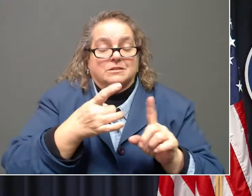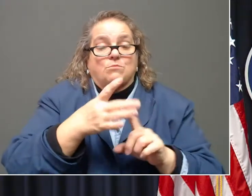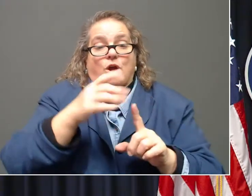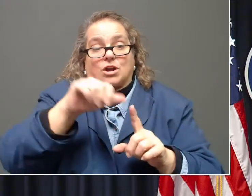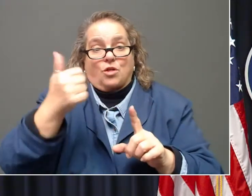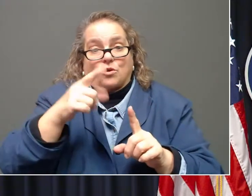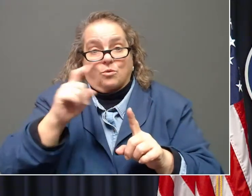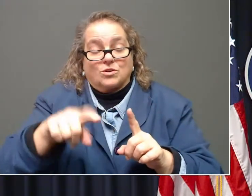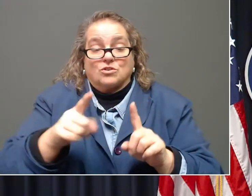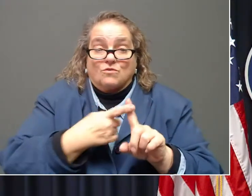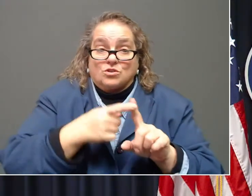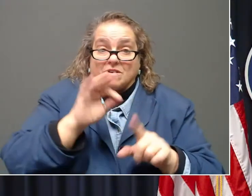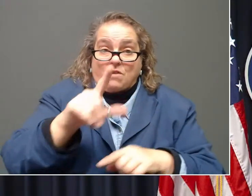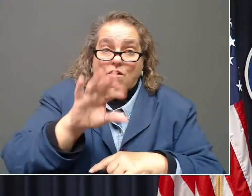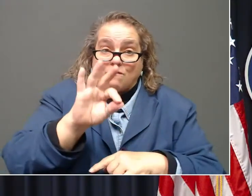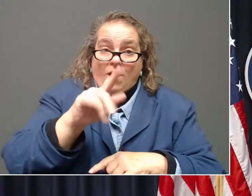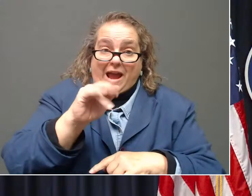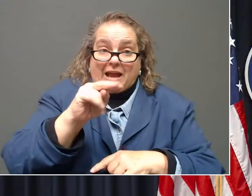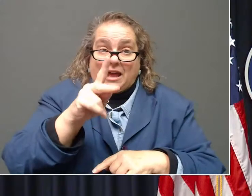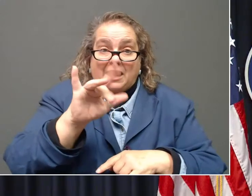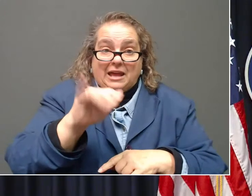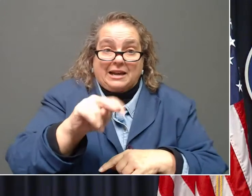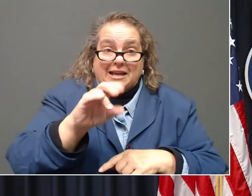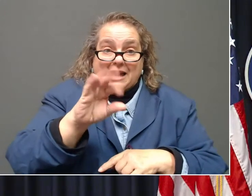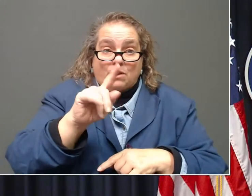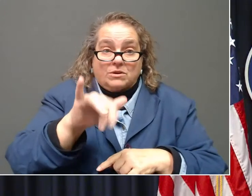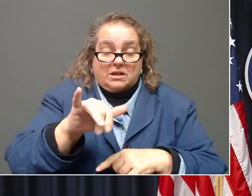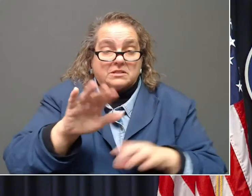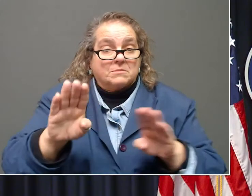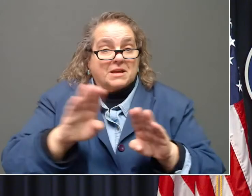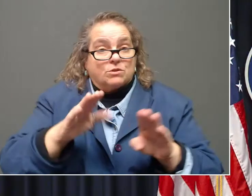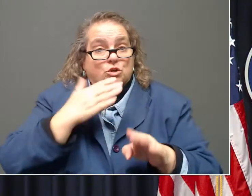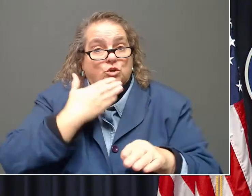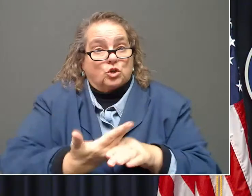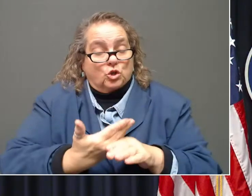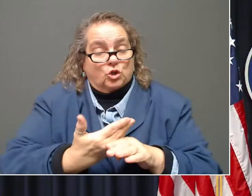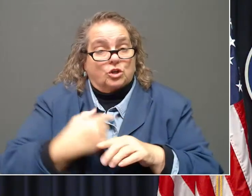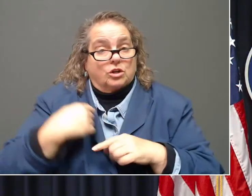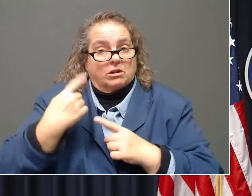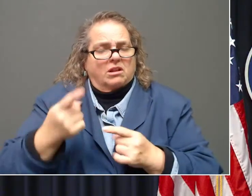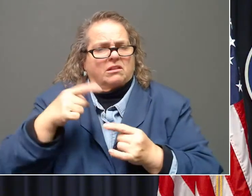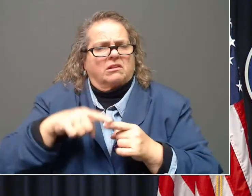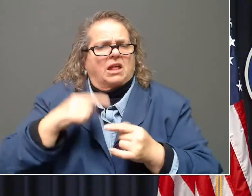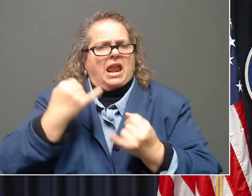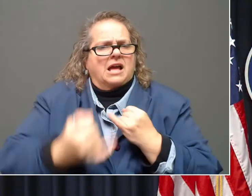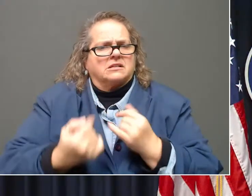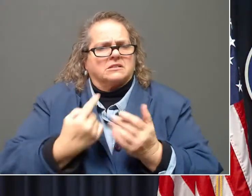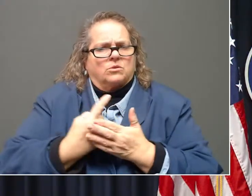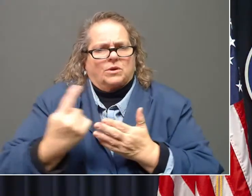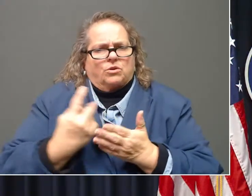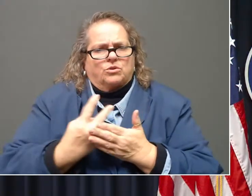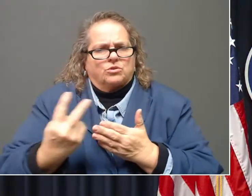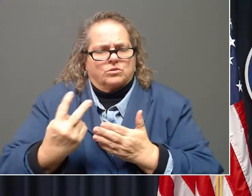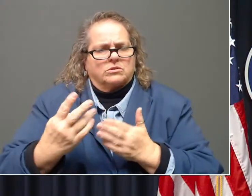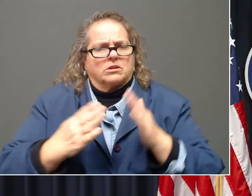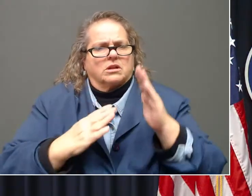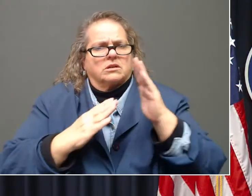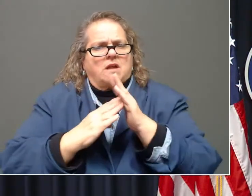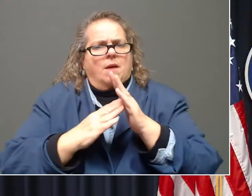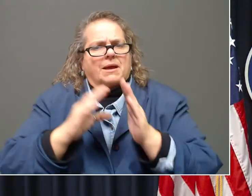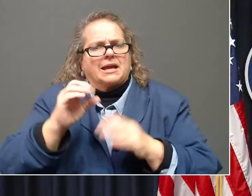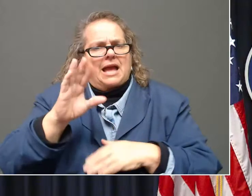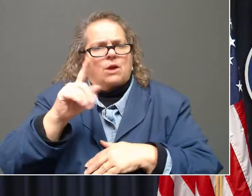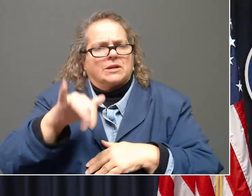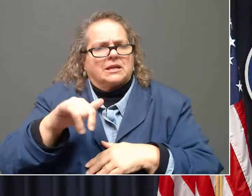able to confirm their identity, this is going to give them that appeal process where they can get things right. So we believe that it's going